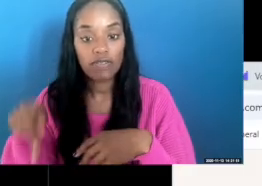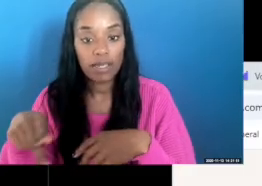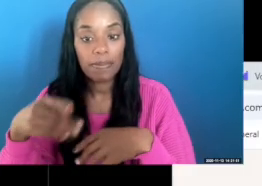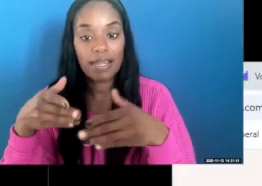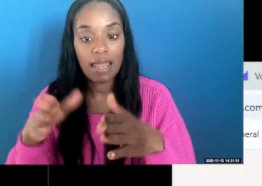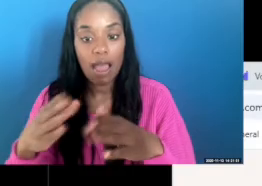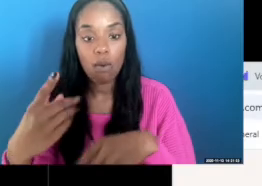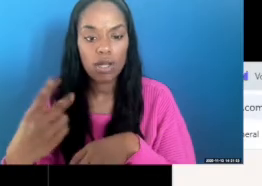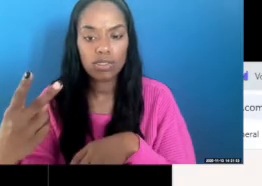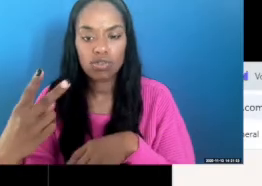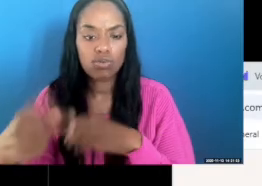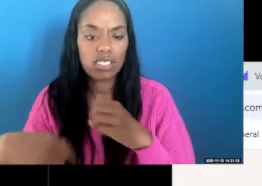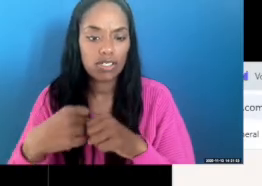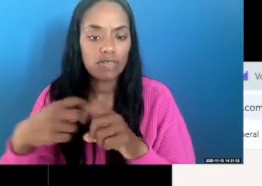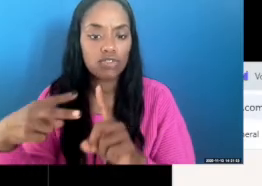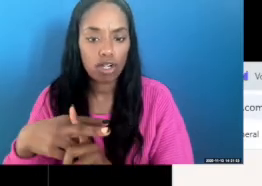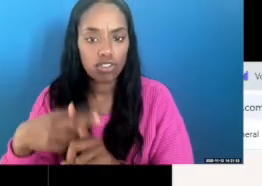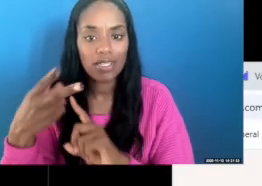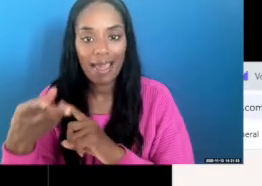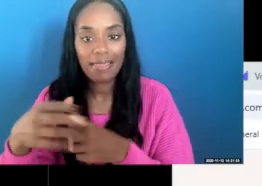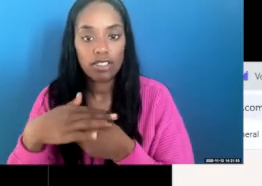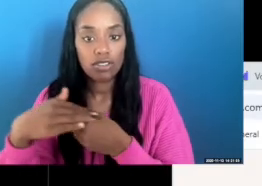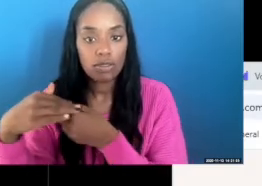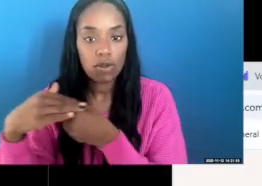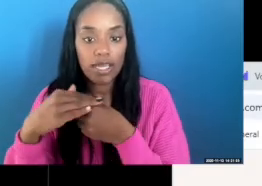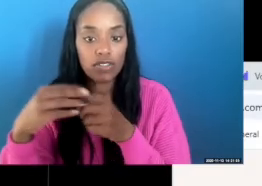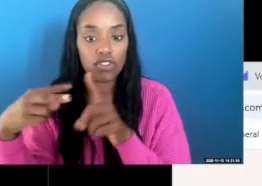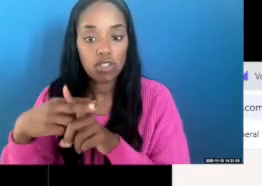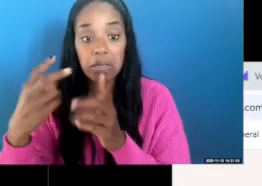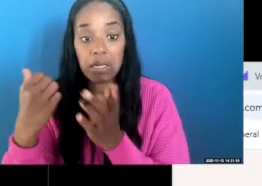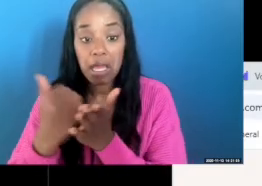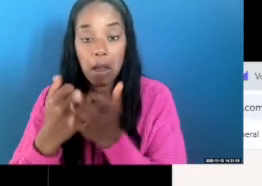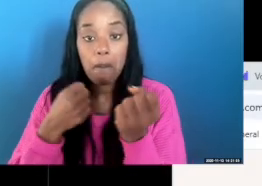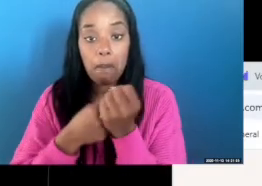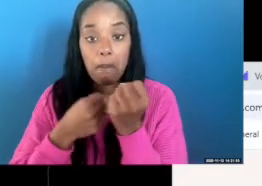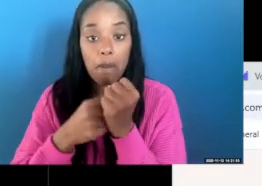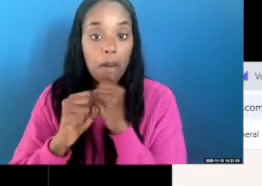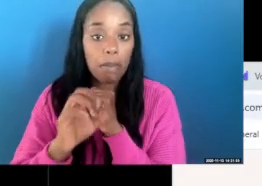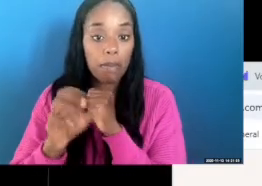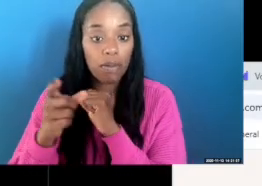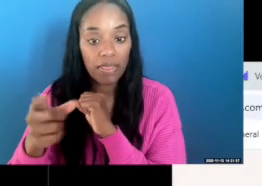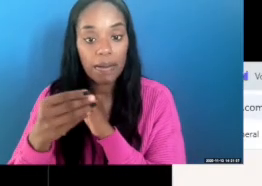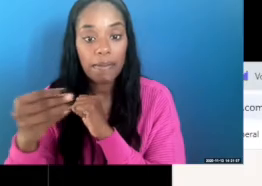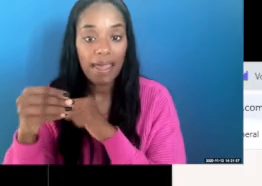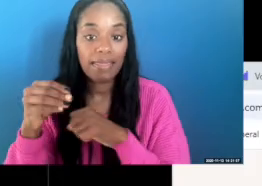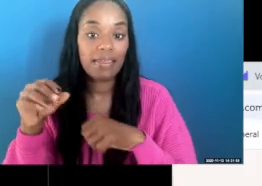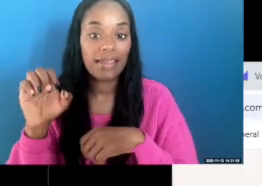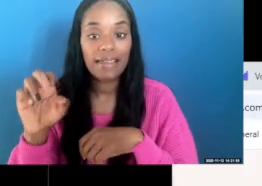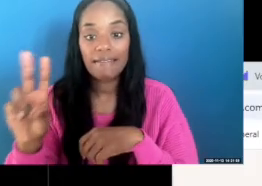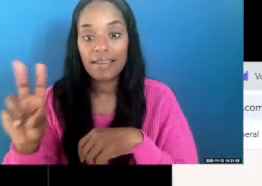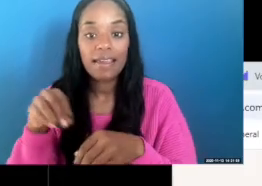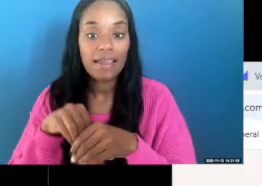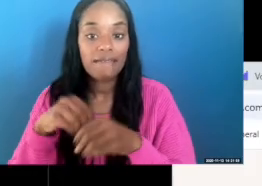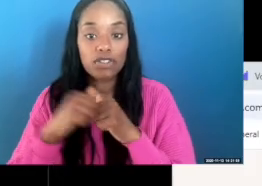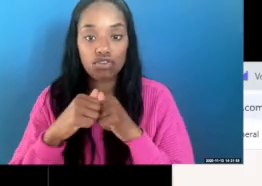to the person purchasing the vehicle or the fleet's purchasing that electric vehicle through HVIP and allowing them 1 to 2